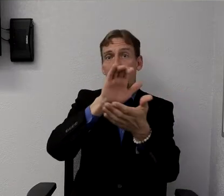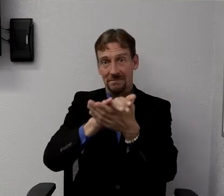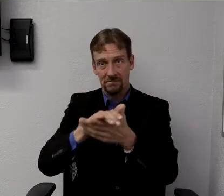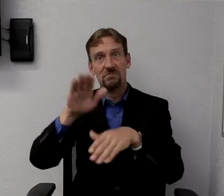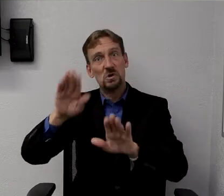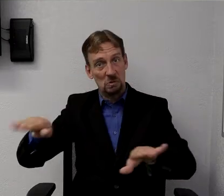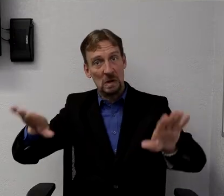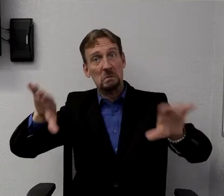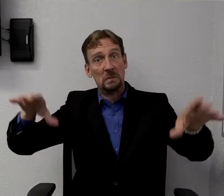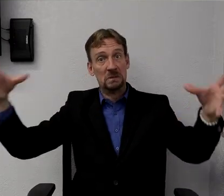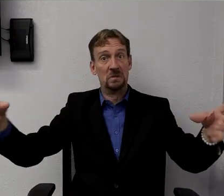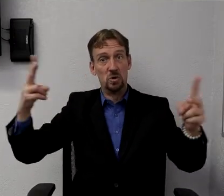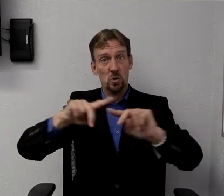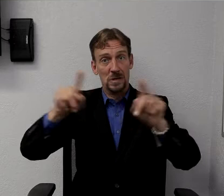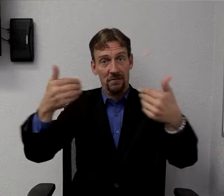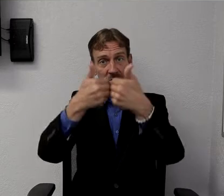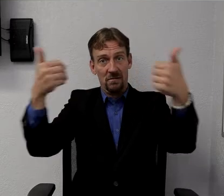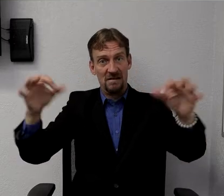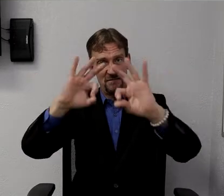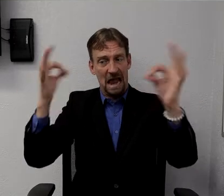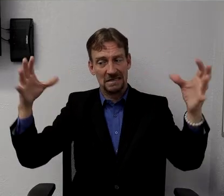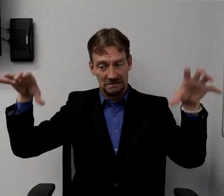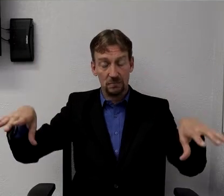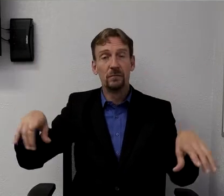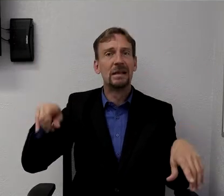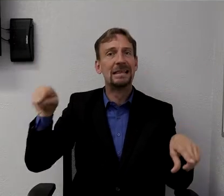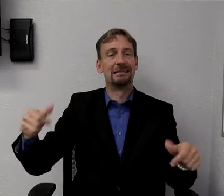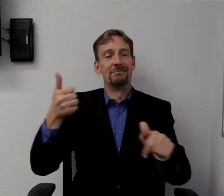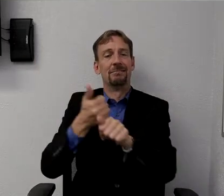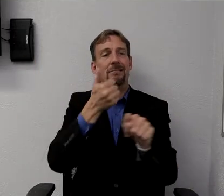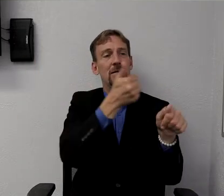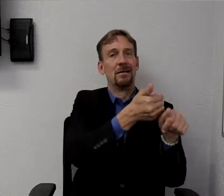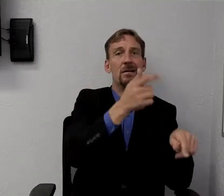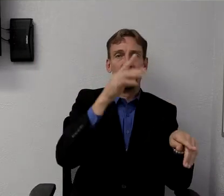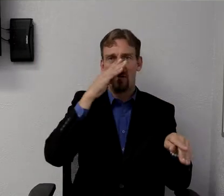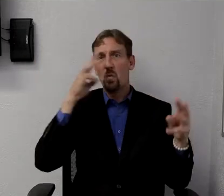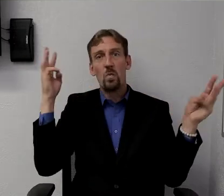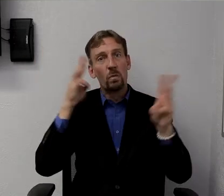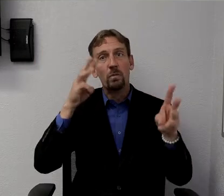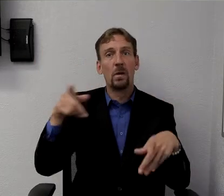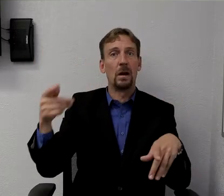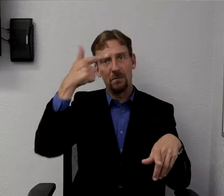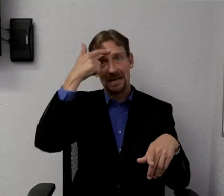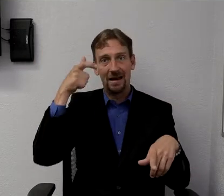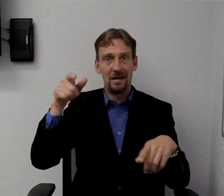about, they were there on the front lines, truly incredible healthcare